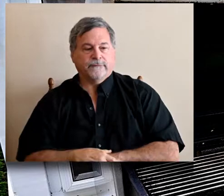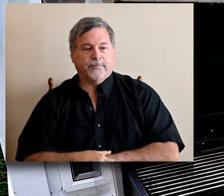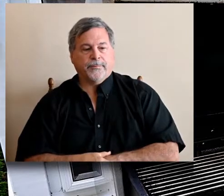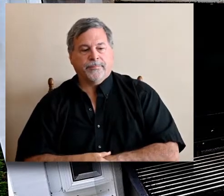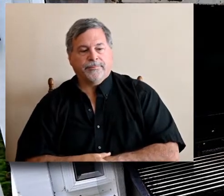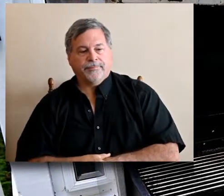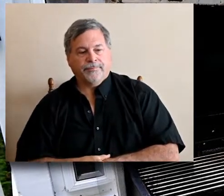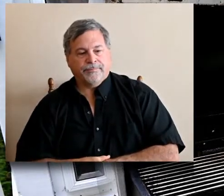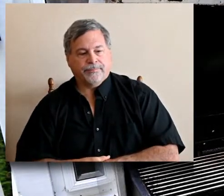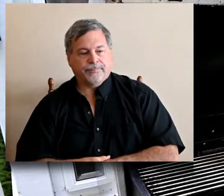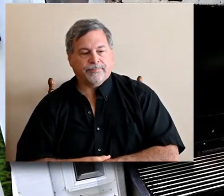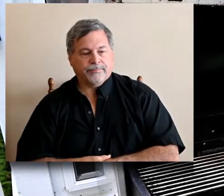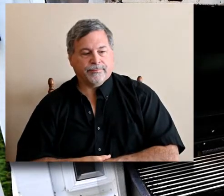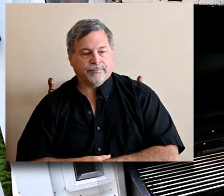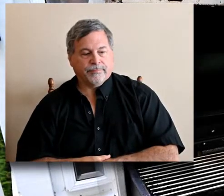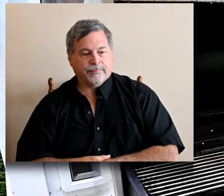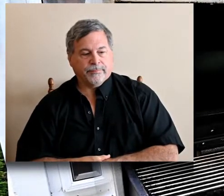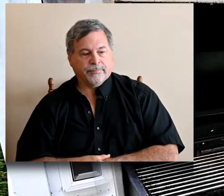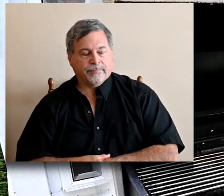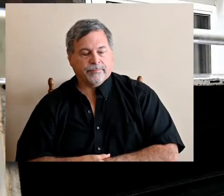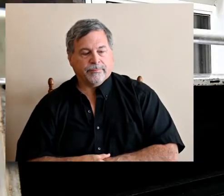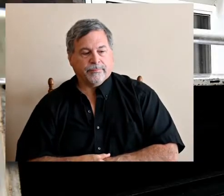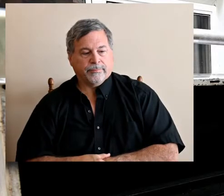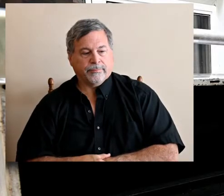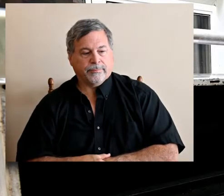UV glove.